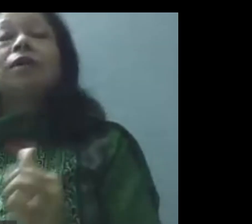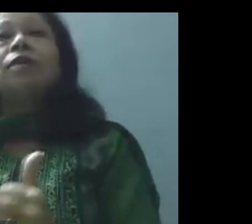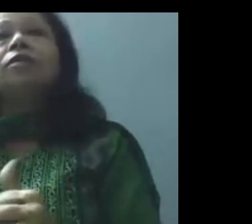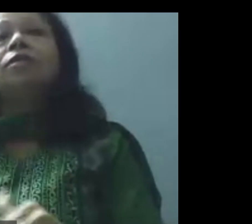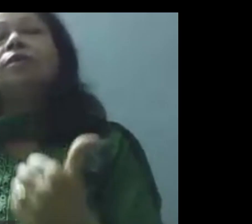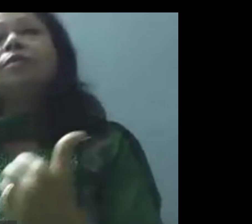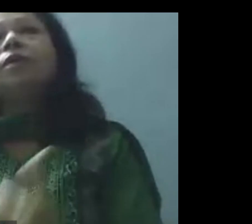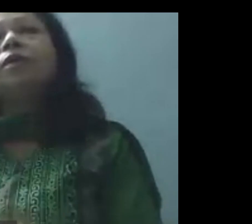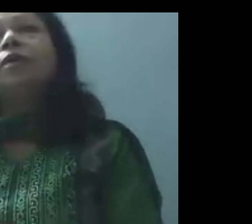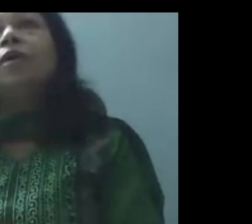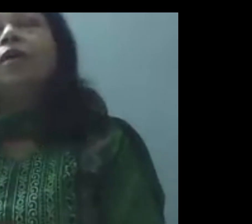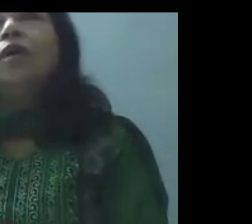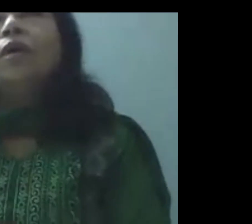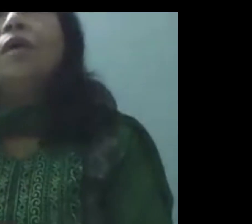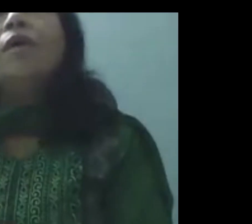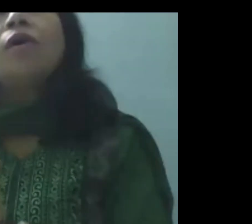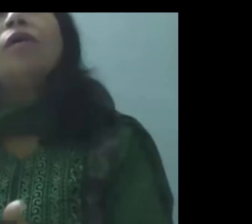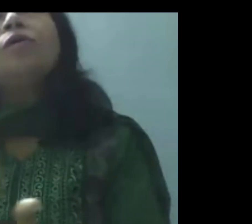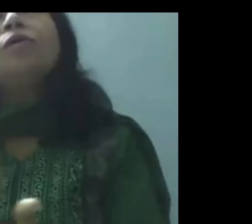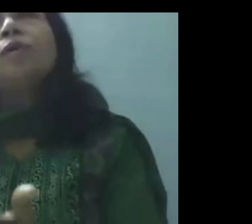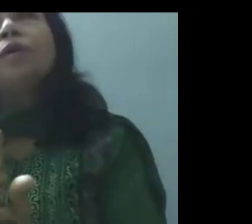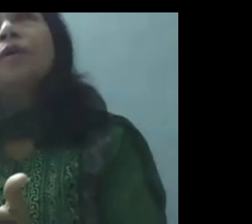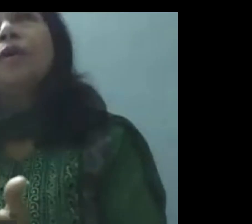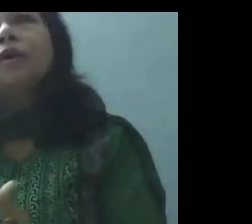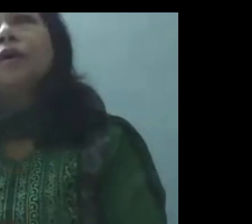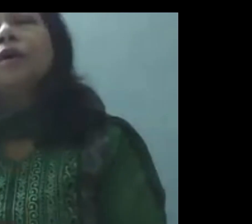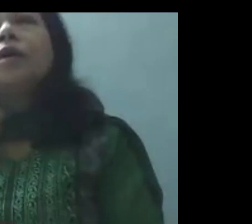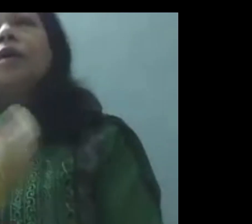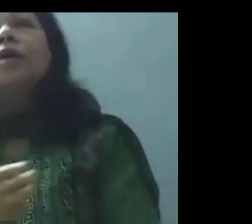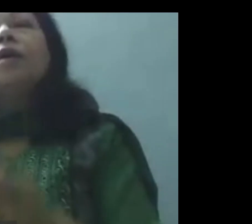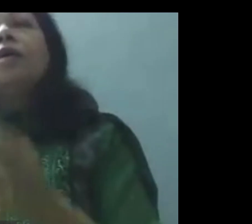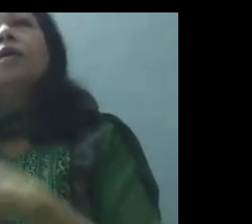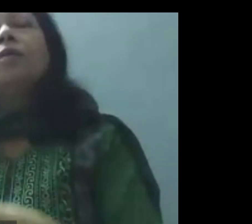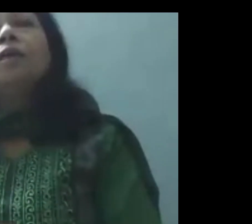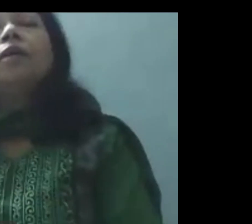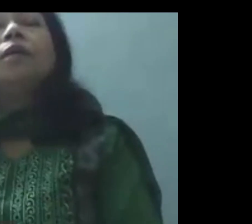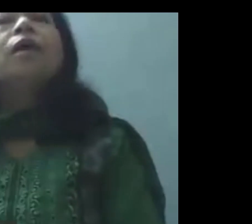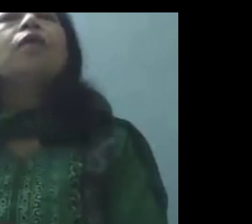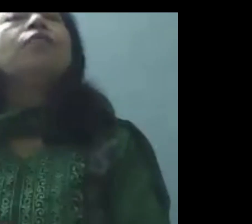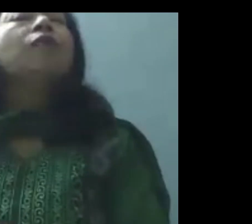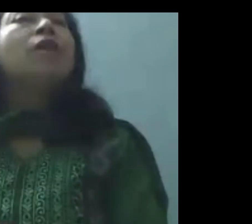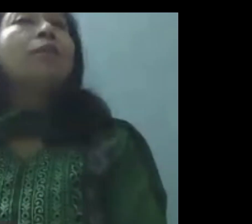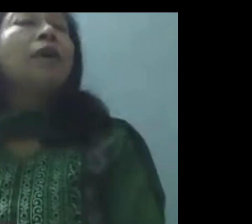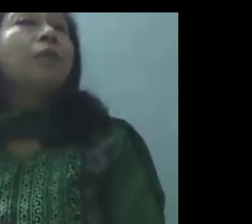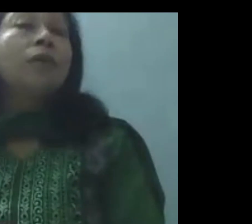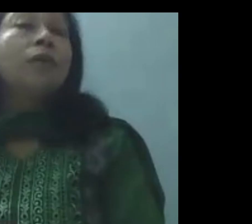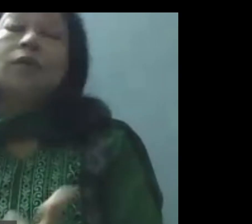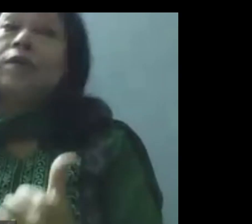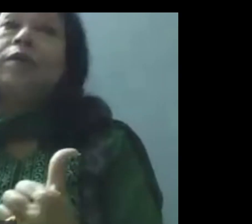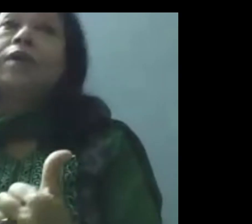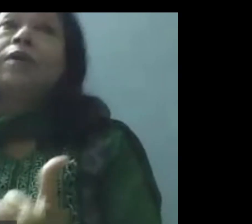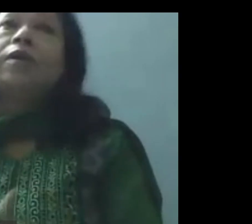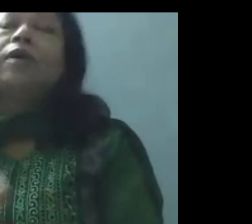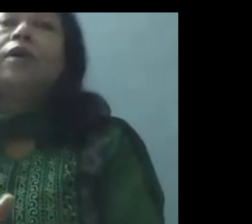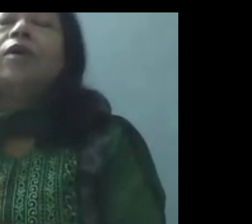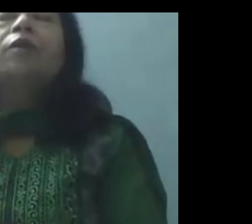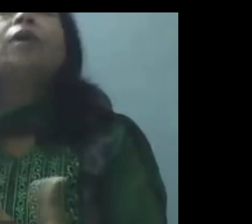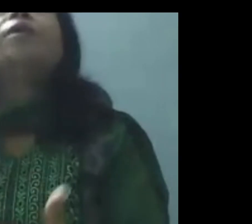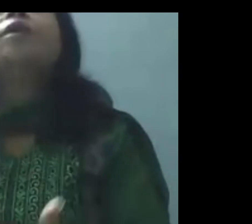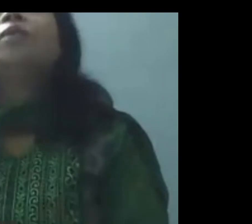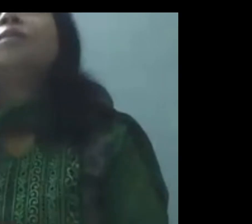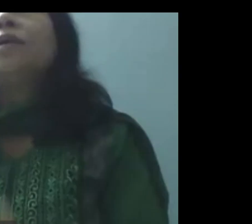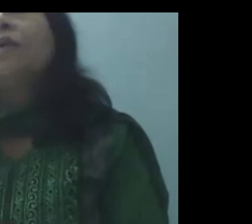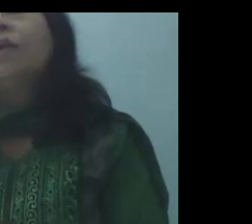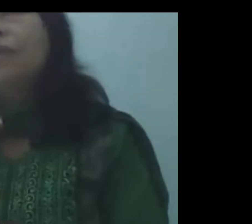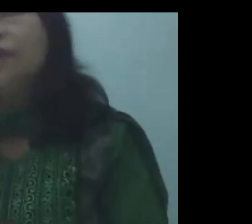tried to make people with disability and without disability to make co-working space